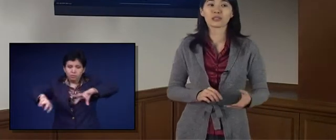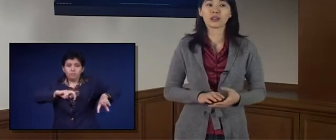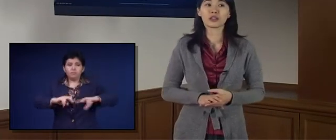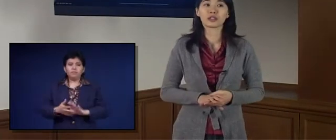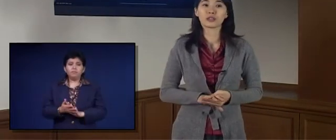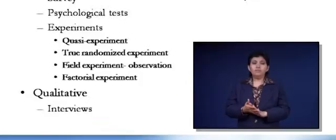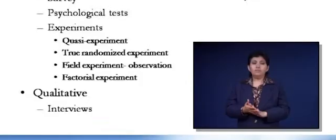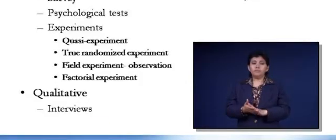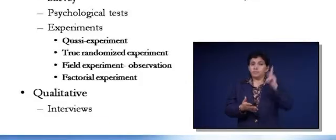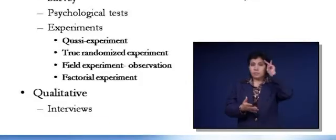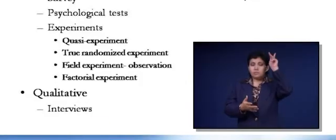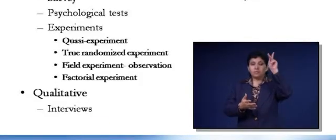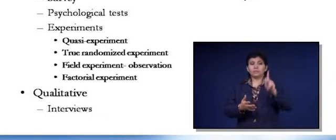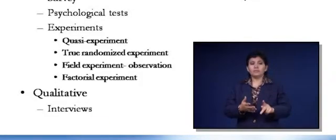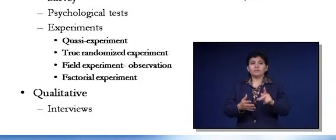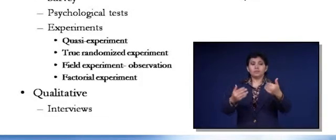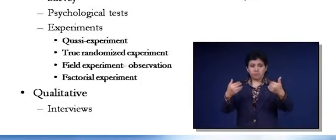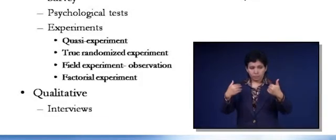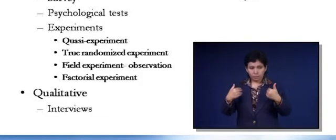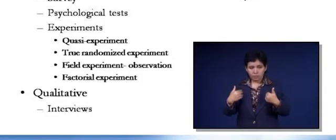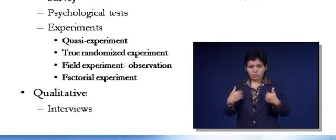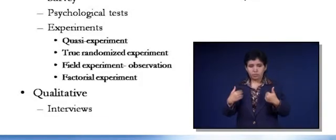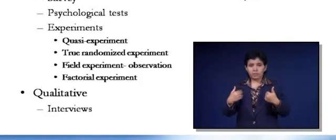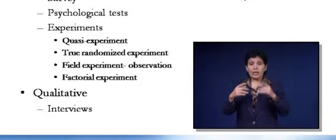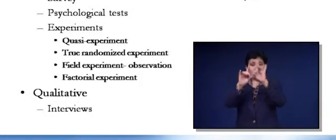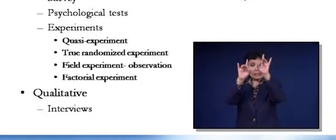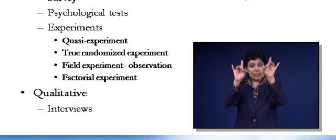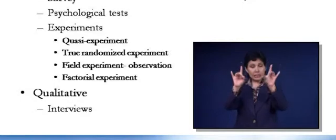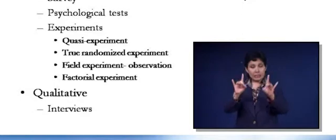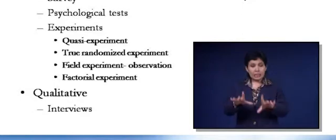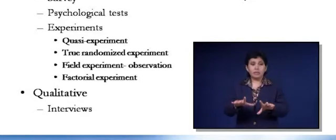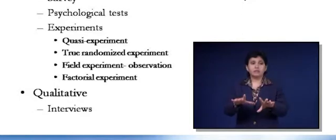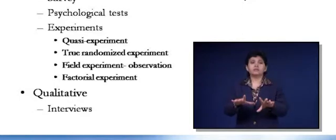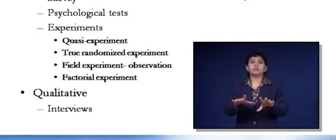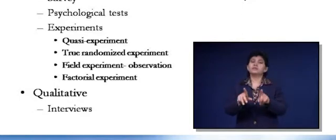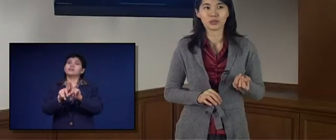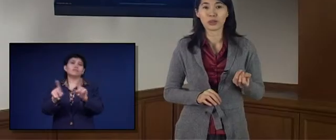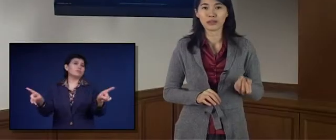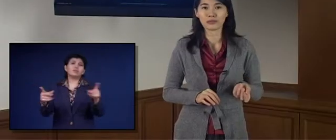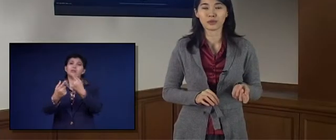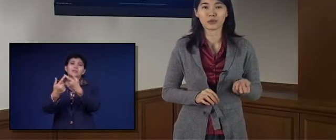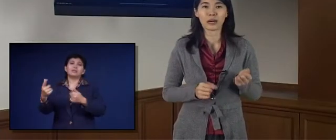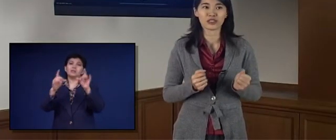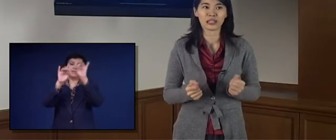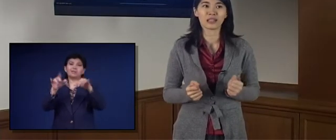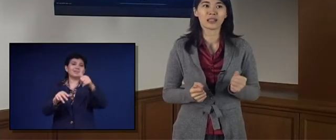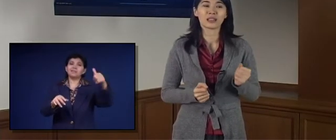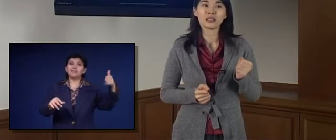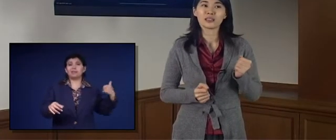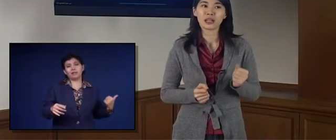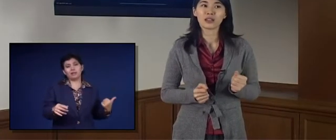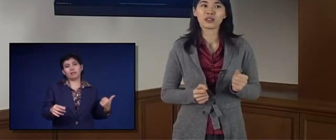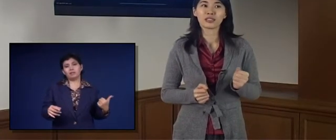Next one is psychological test. Psychological test is actually different from other tests. You have to understand